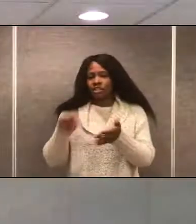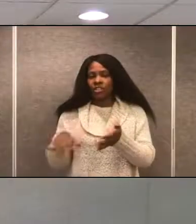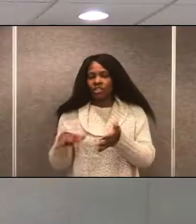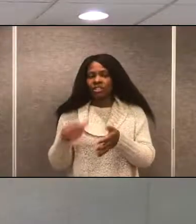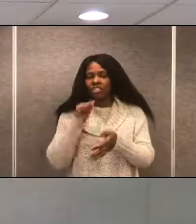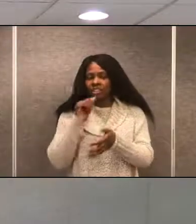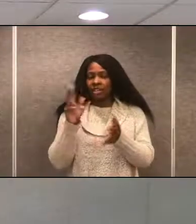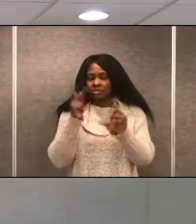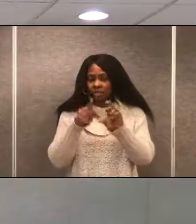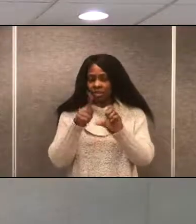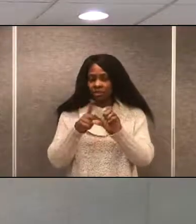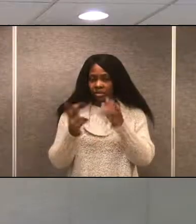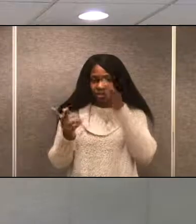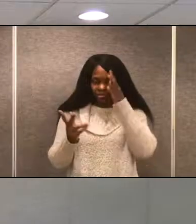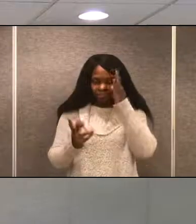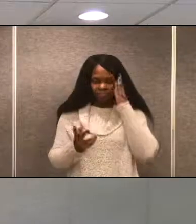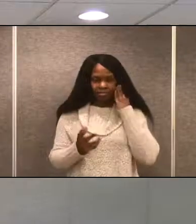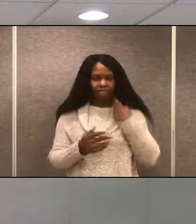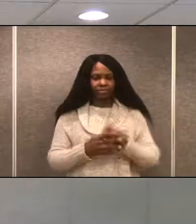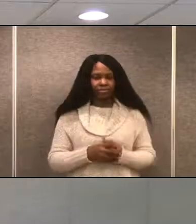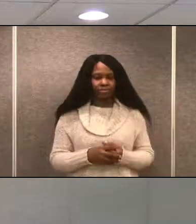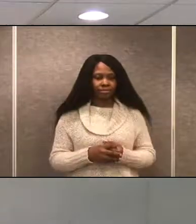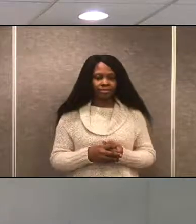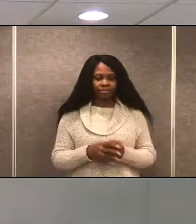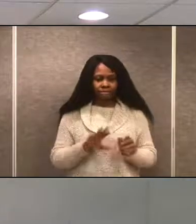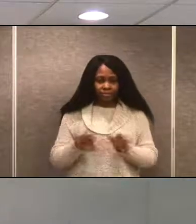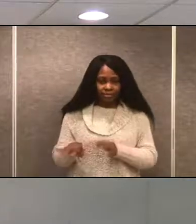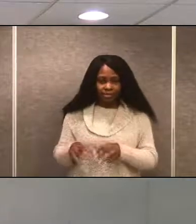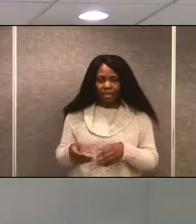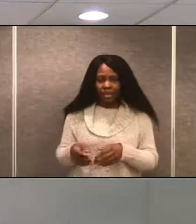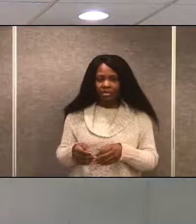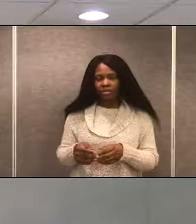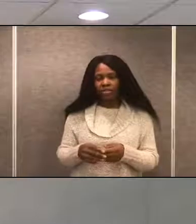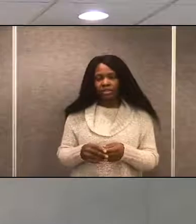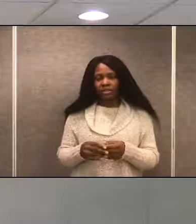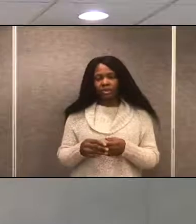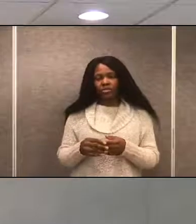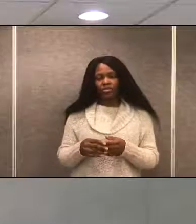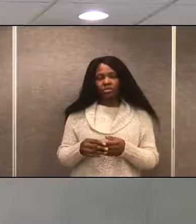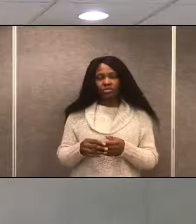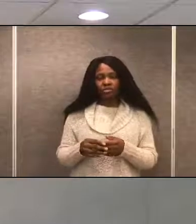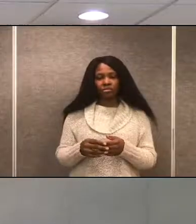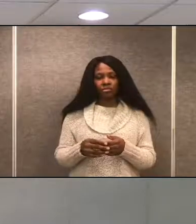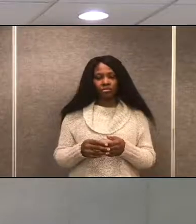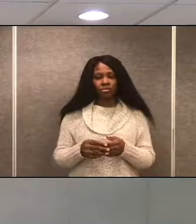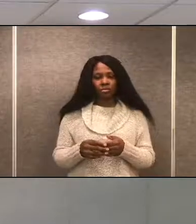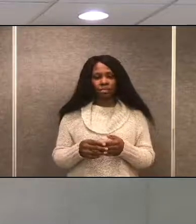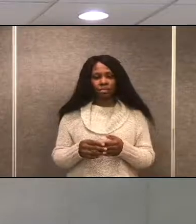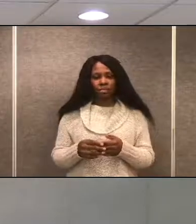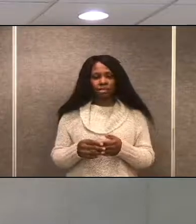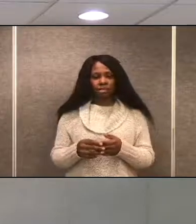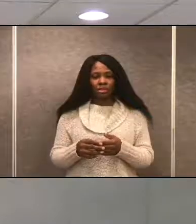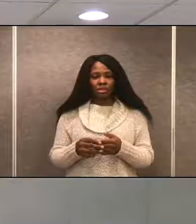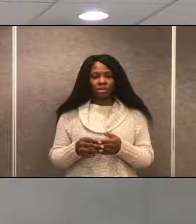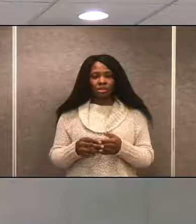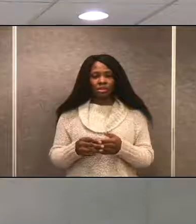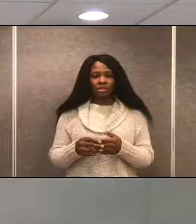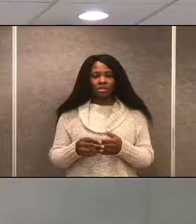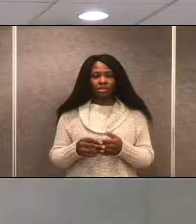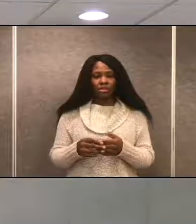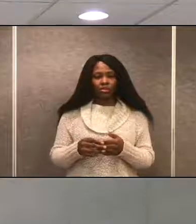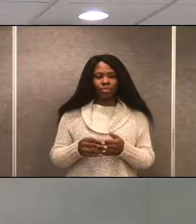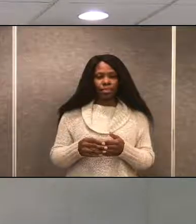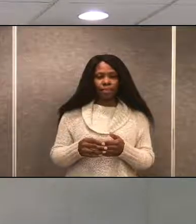Fresh is another question. Yeah. There was a parent who said that when a sub or a TA subs for a teacher that is absent,